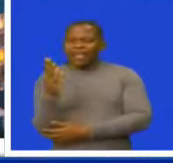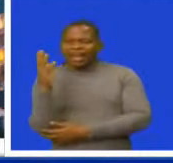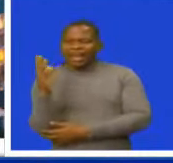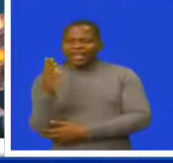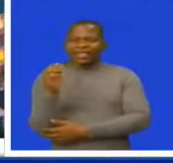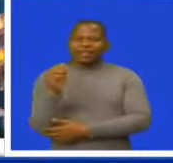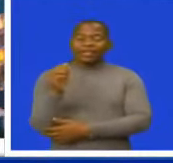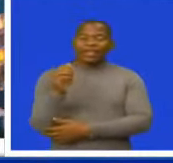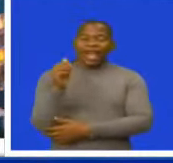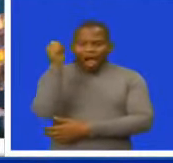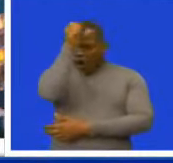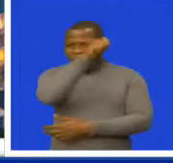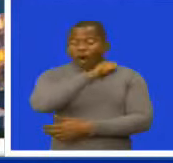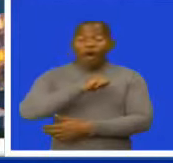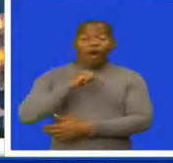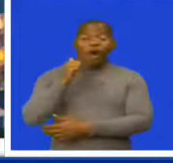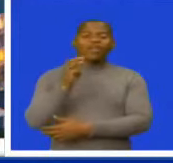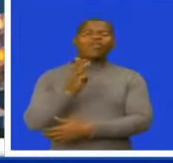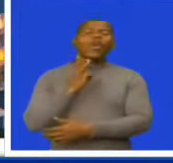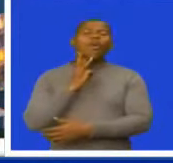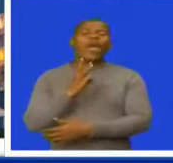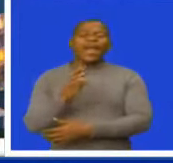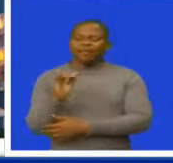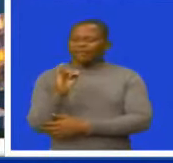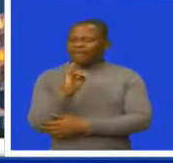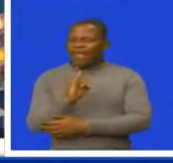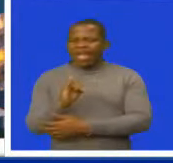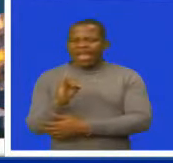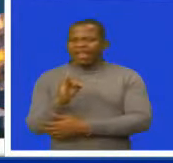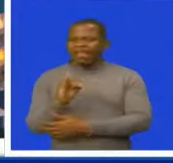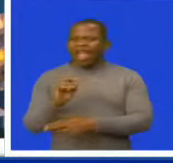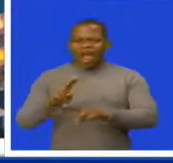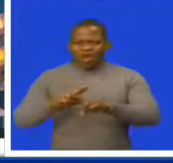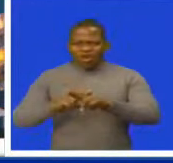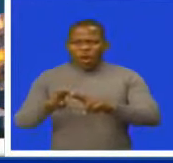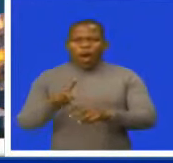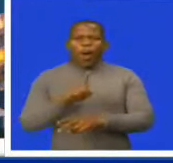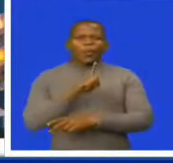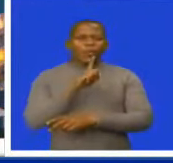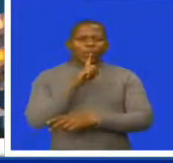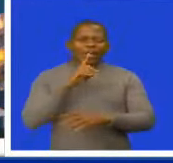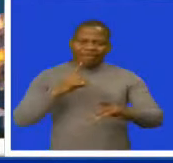beyikhuluma kumathapha lapho beyihlangene nemalunga enhlangano ye-League of Churches